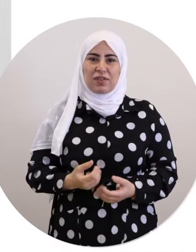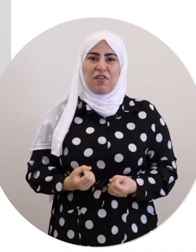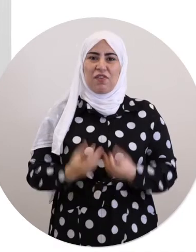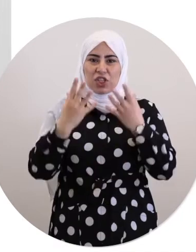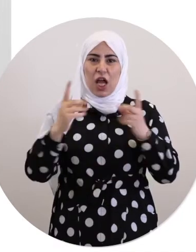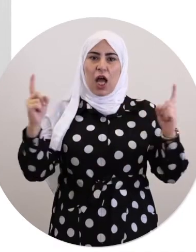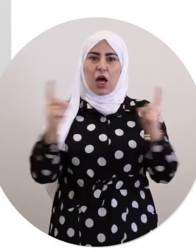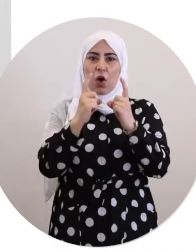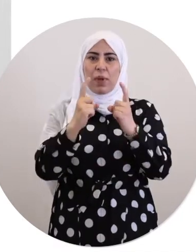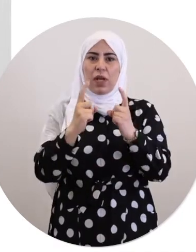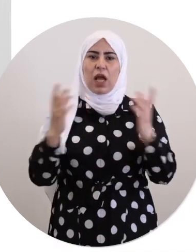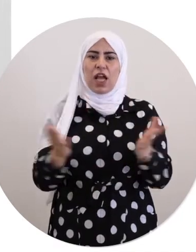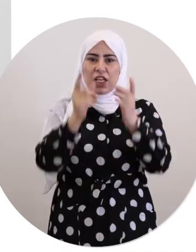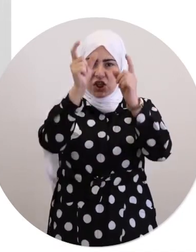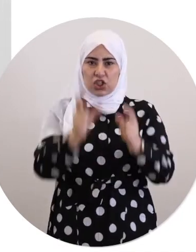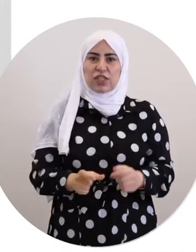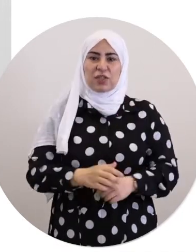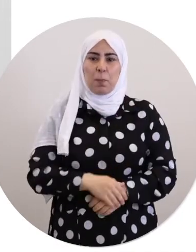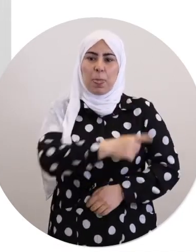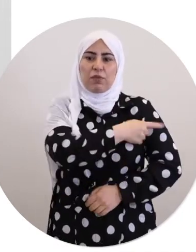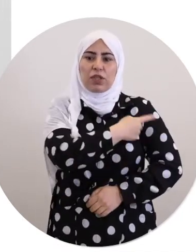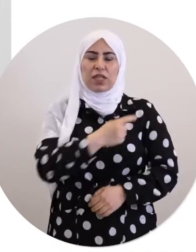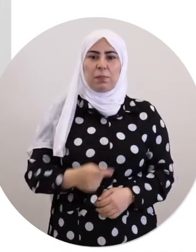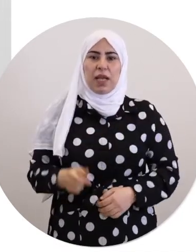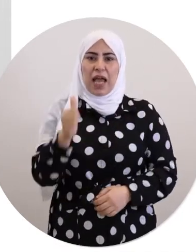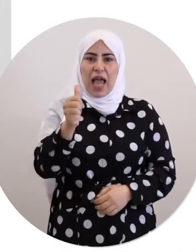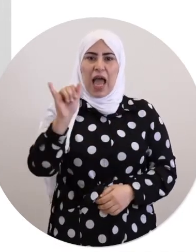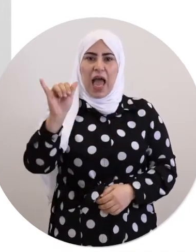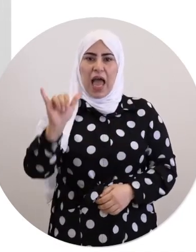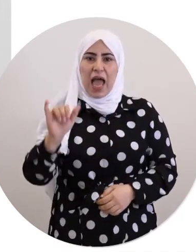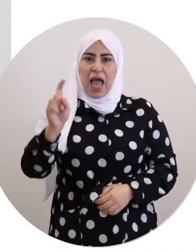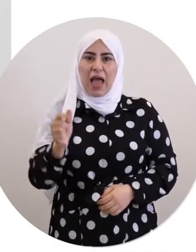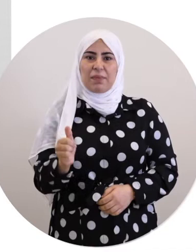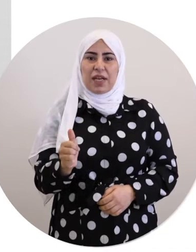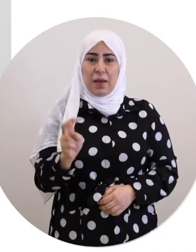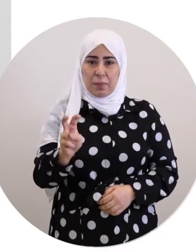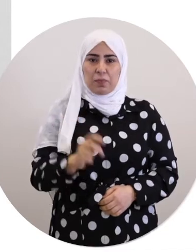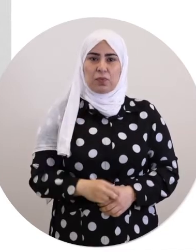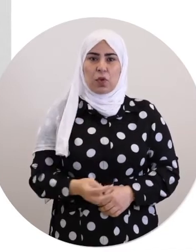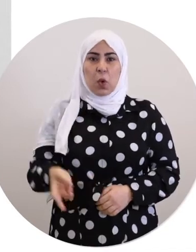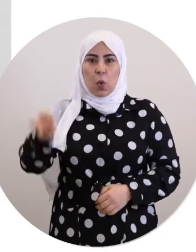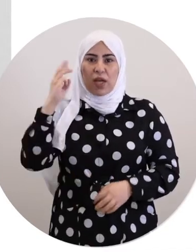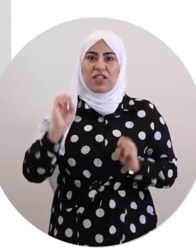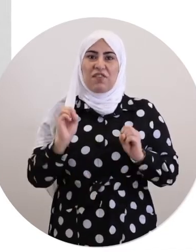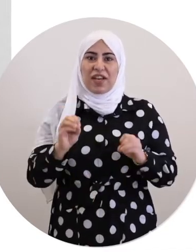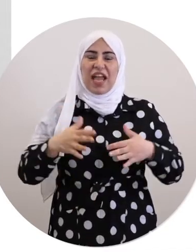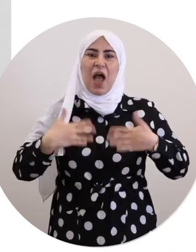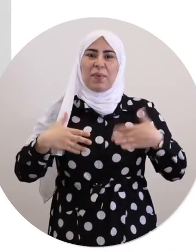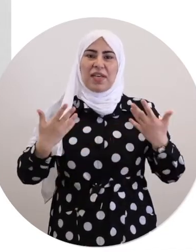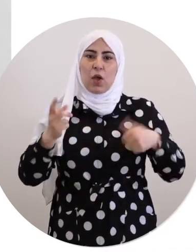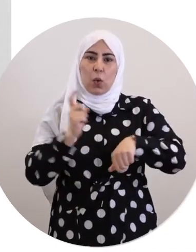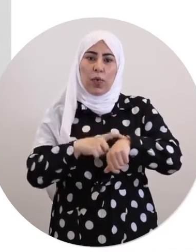example, Amira was very happy when she bumped into her friend, her old neighbor. She was happy she met her by chance. She didn't plan for